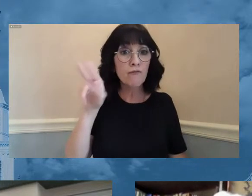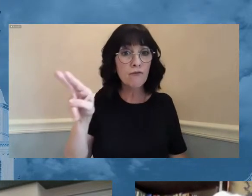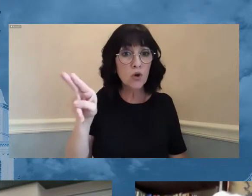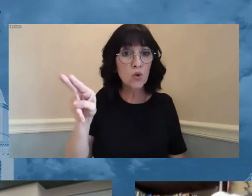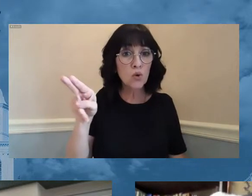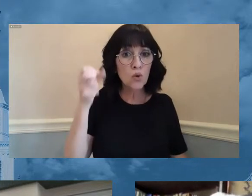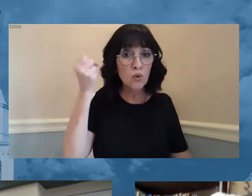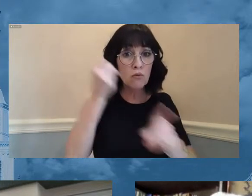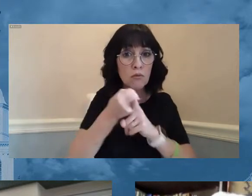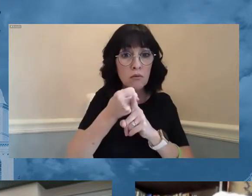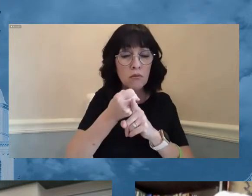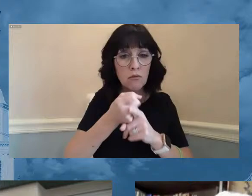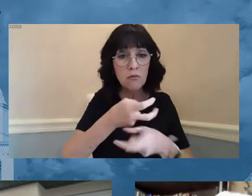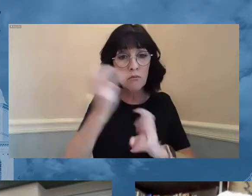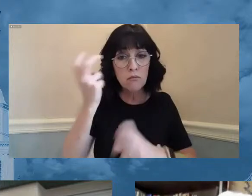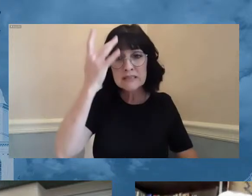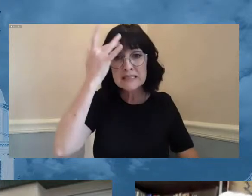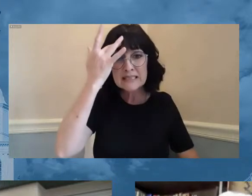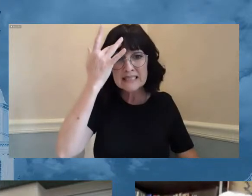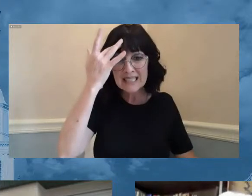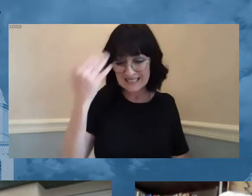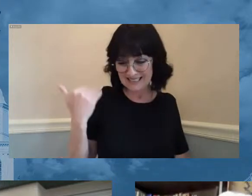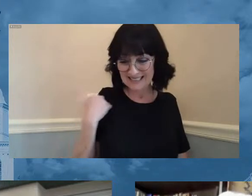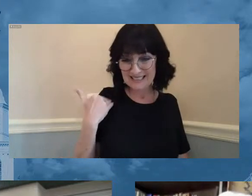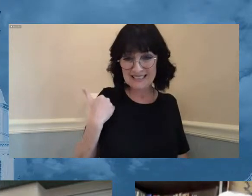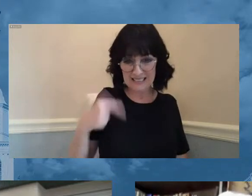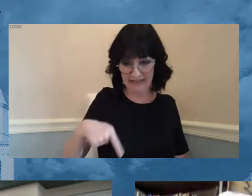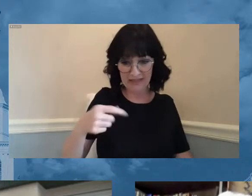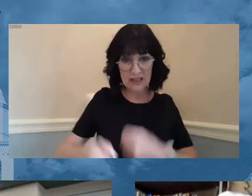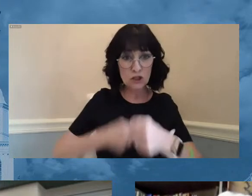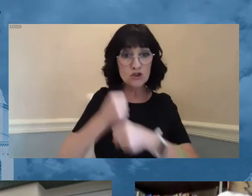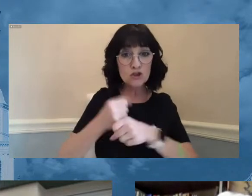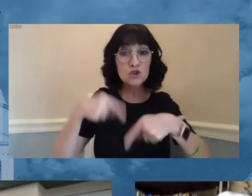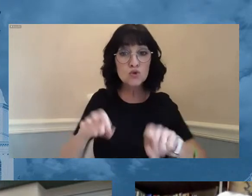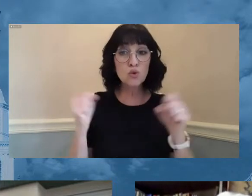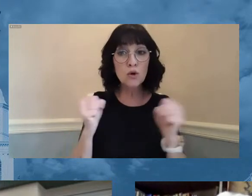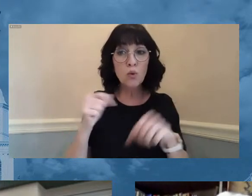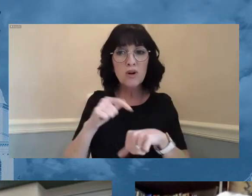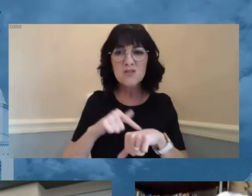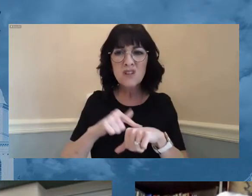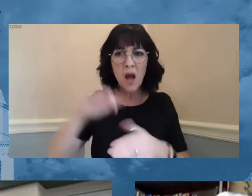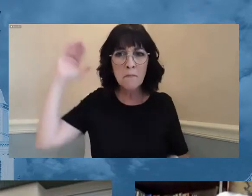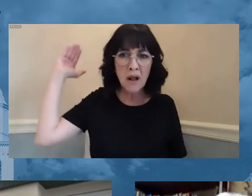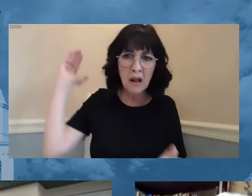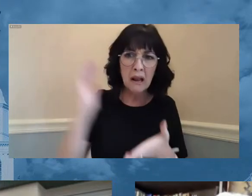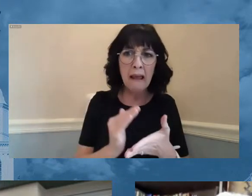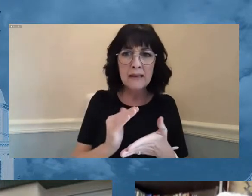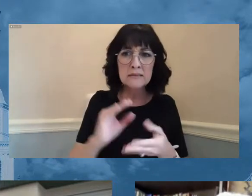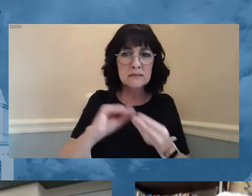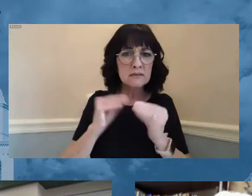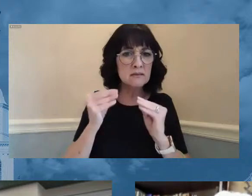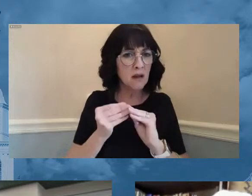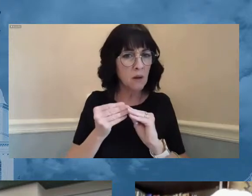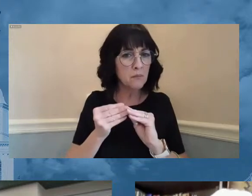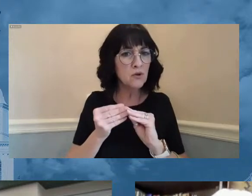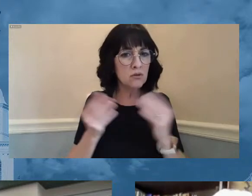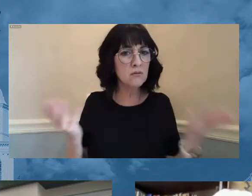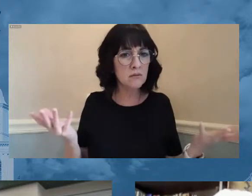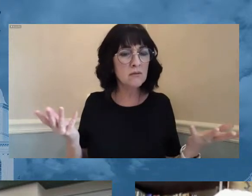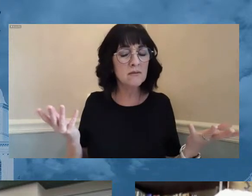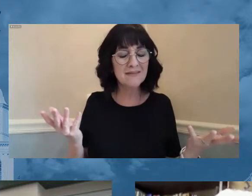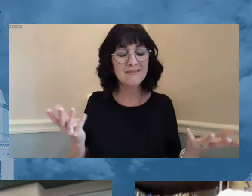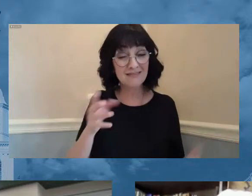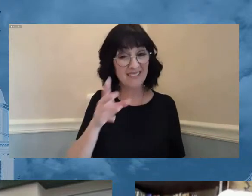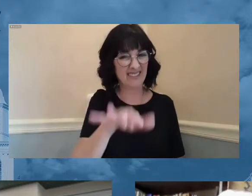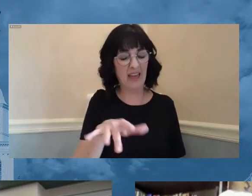those strategies were to prevent something like the flu. Also a respiratory, like Carol said, we're both pediatricians, so the